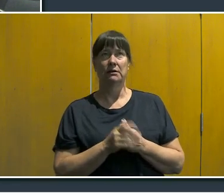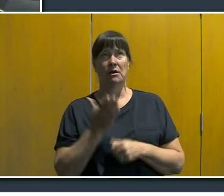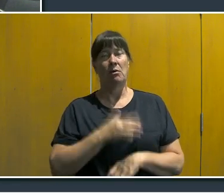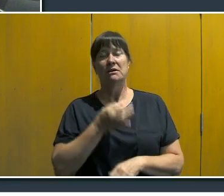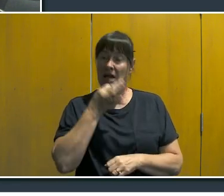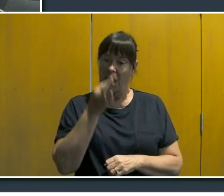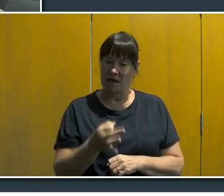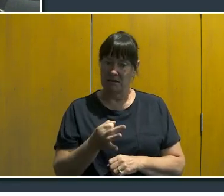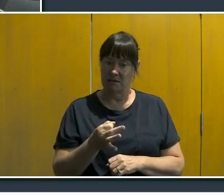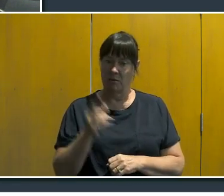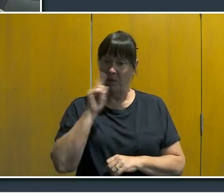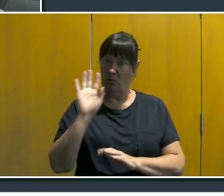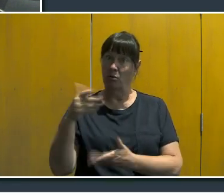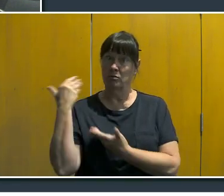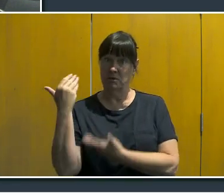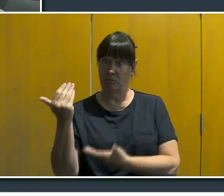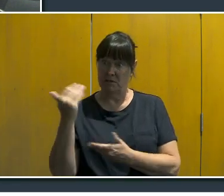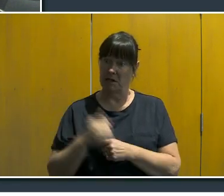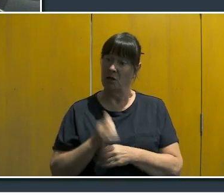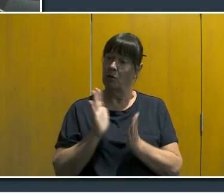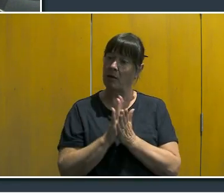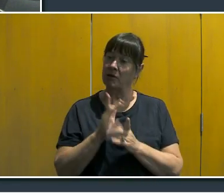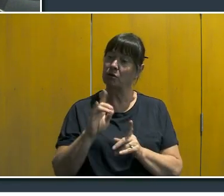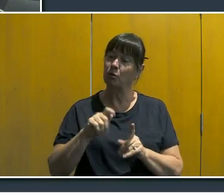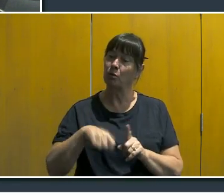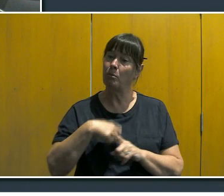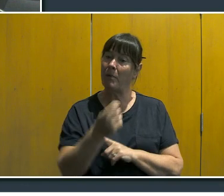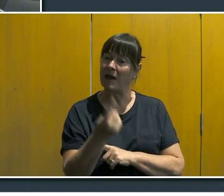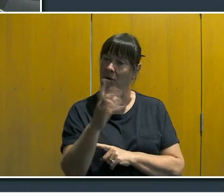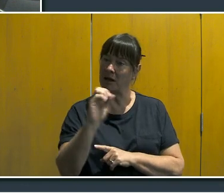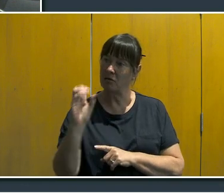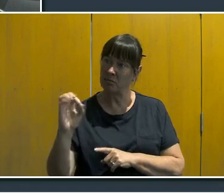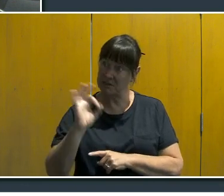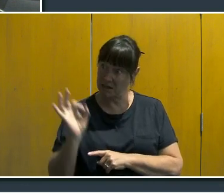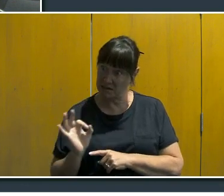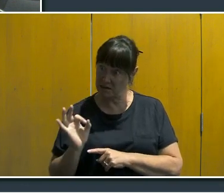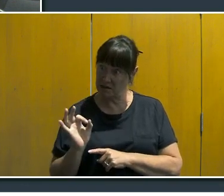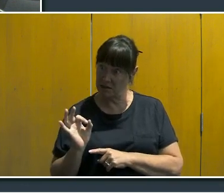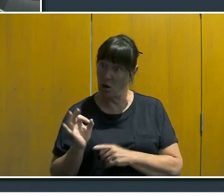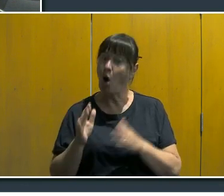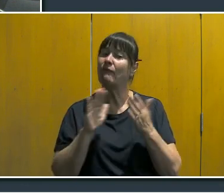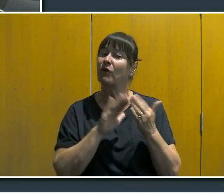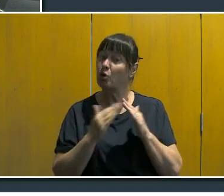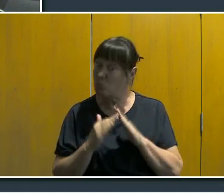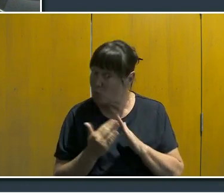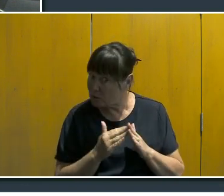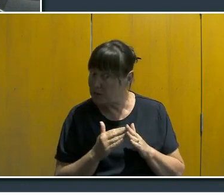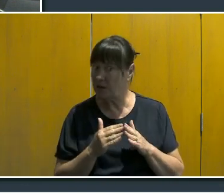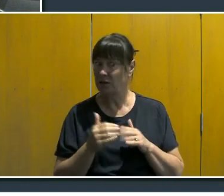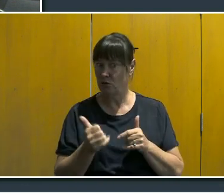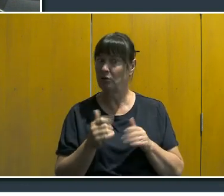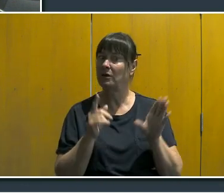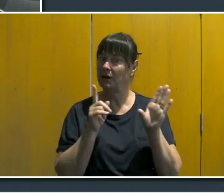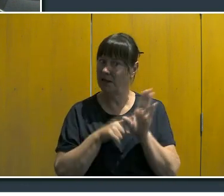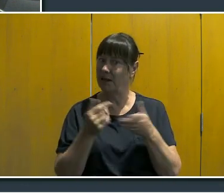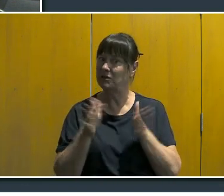people were happy to pay 100% of the community good components,